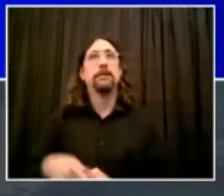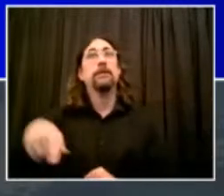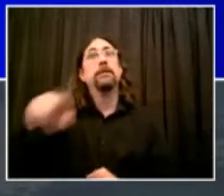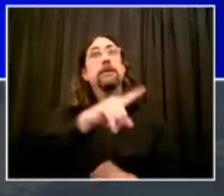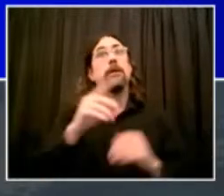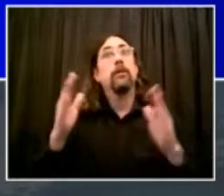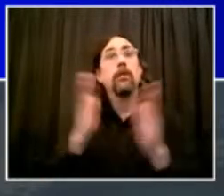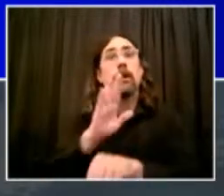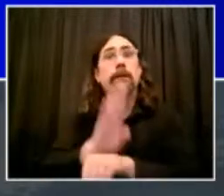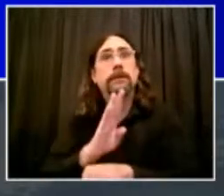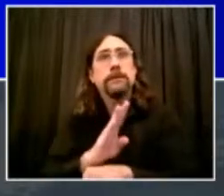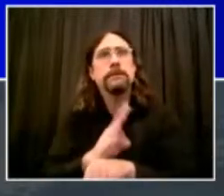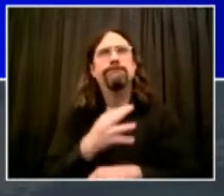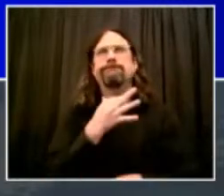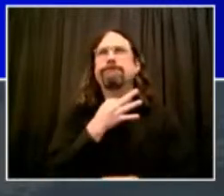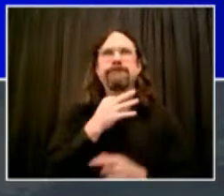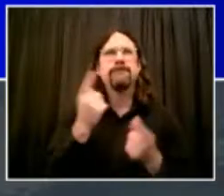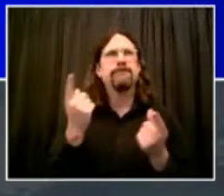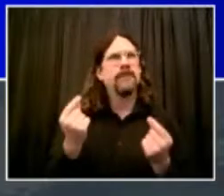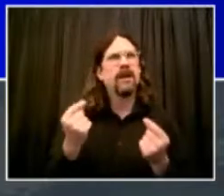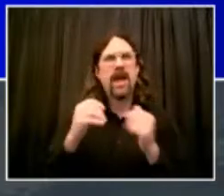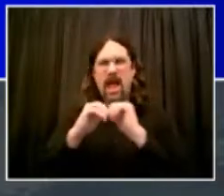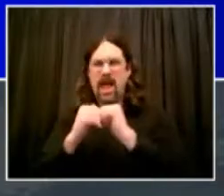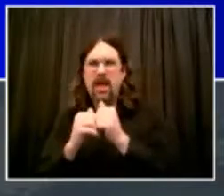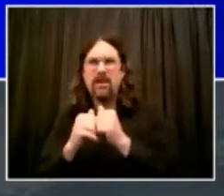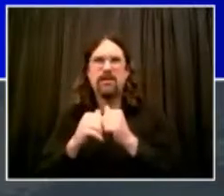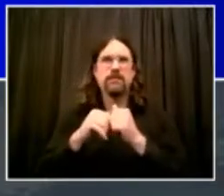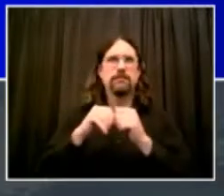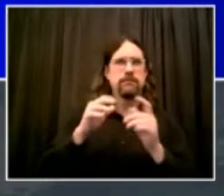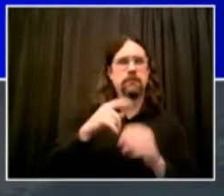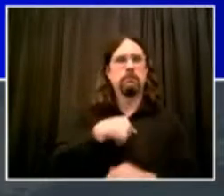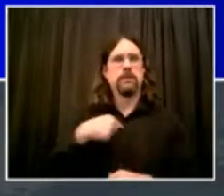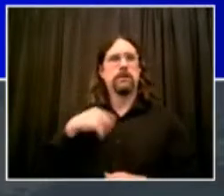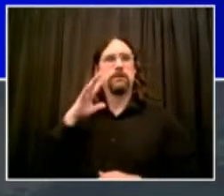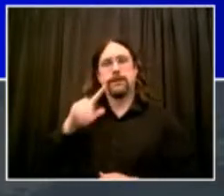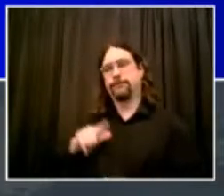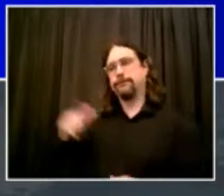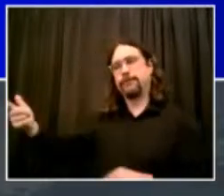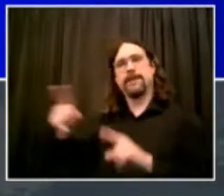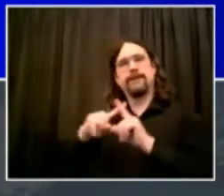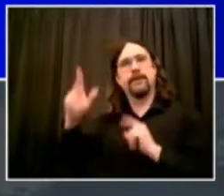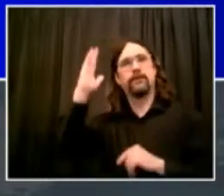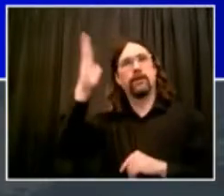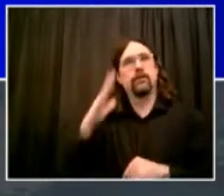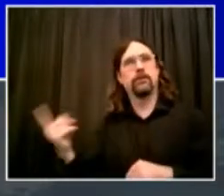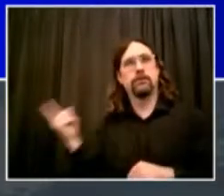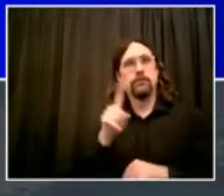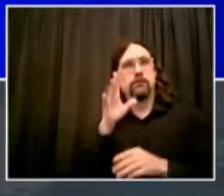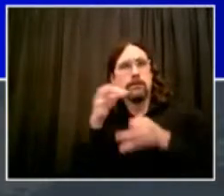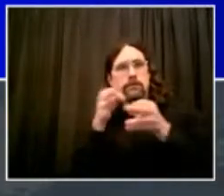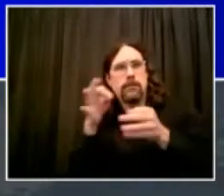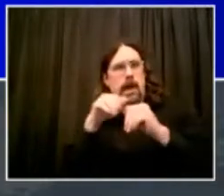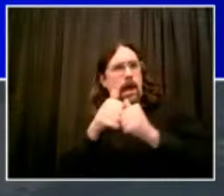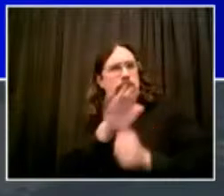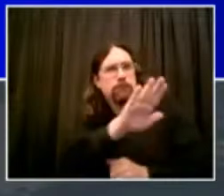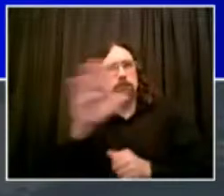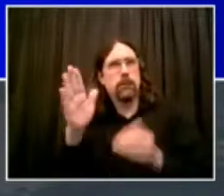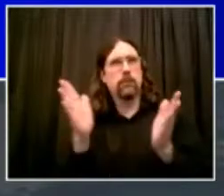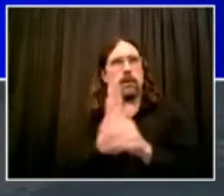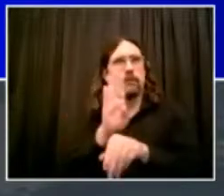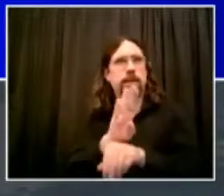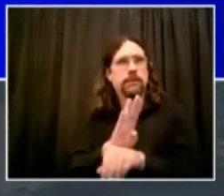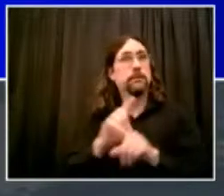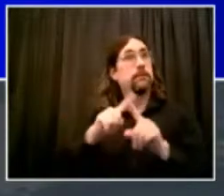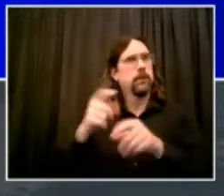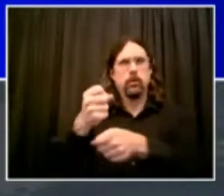But we also know that for the economy to restart, people have to be able to get to those jobs. And